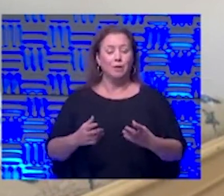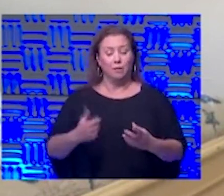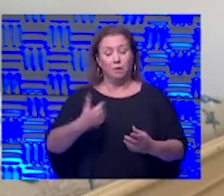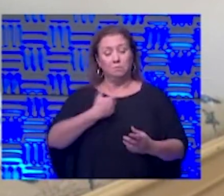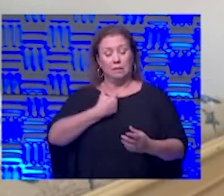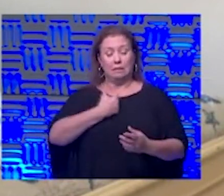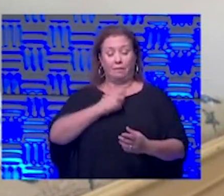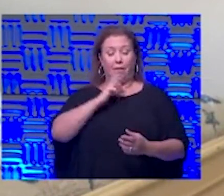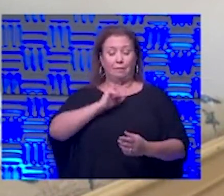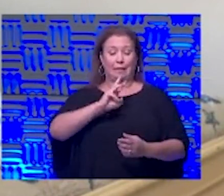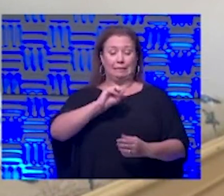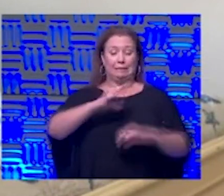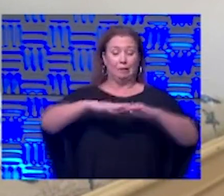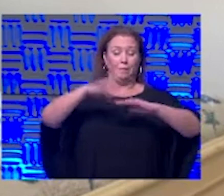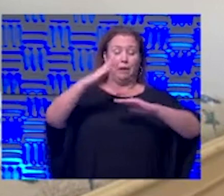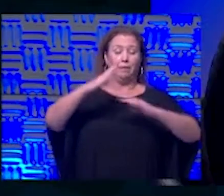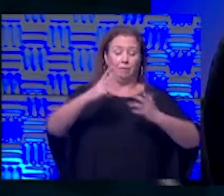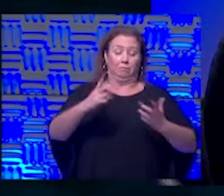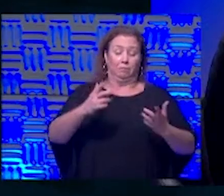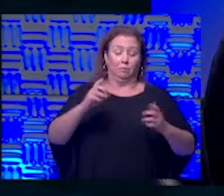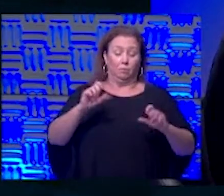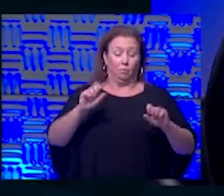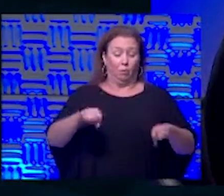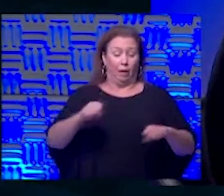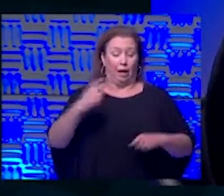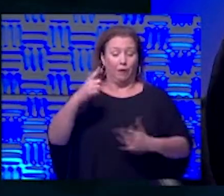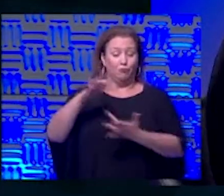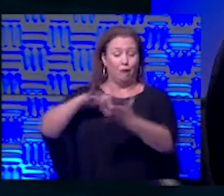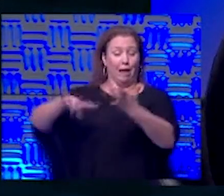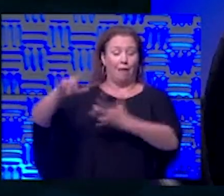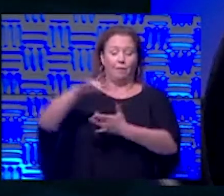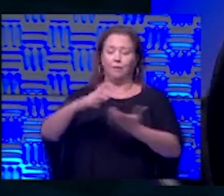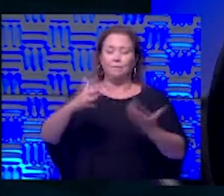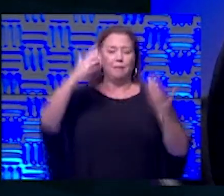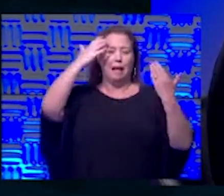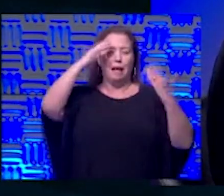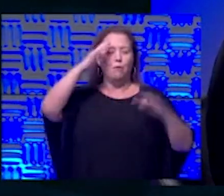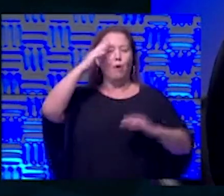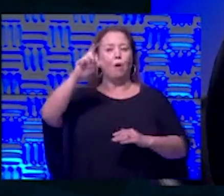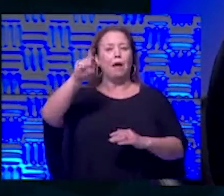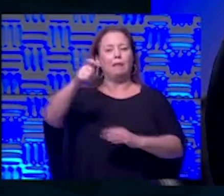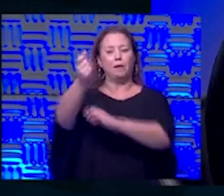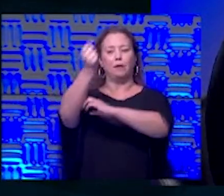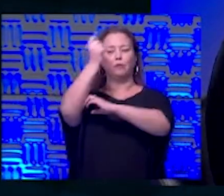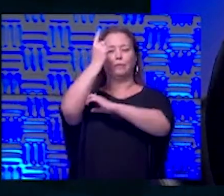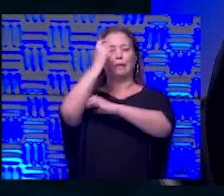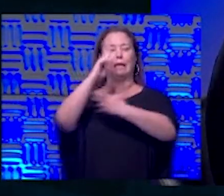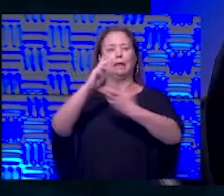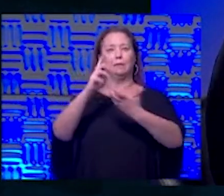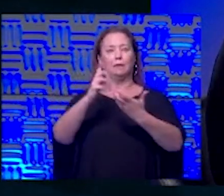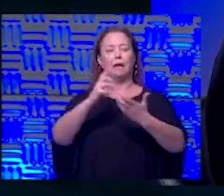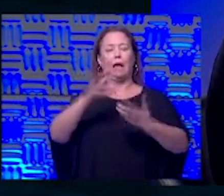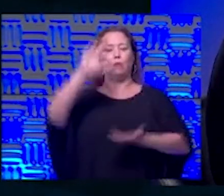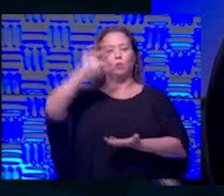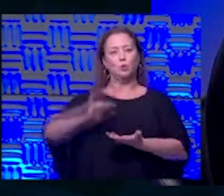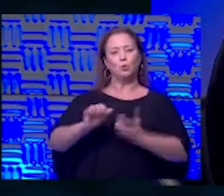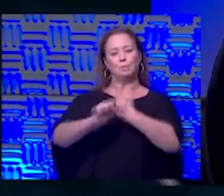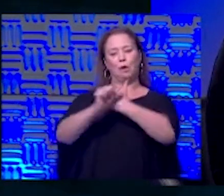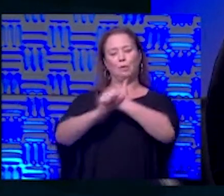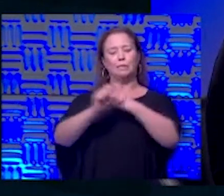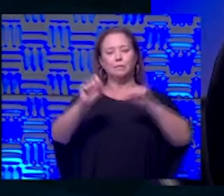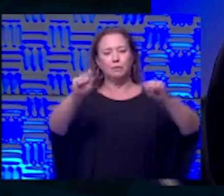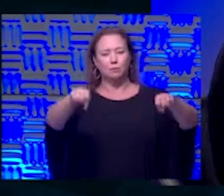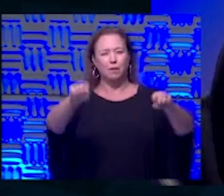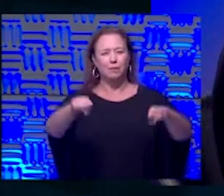if I was 60, again, I think it would just have to be during that time, but I would have to understand and know what to do to try and reduce my risk as much as